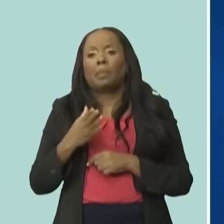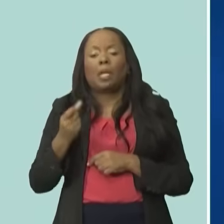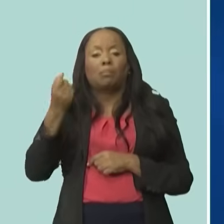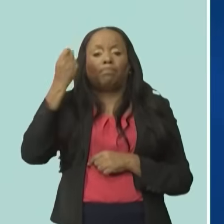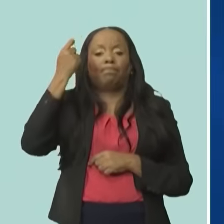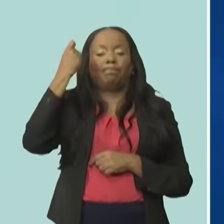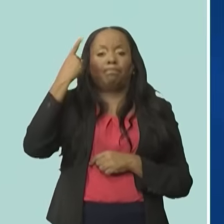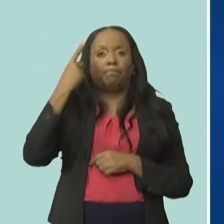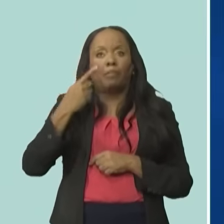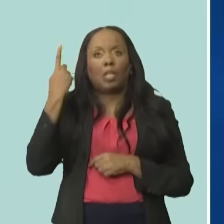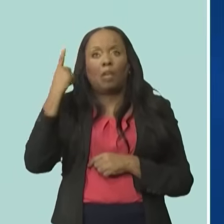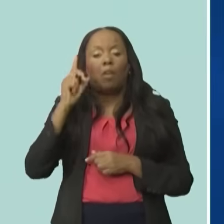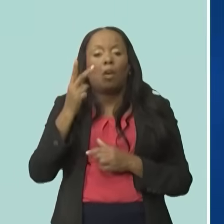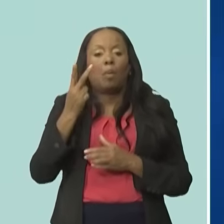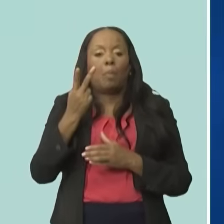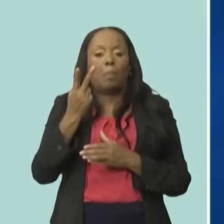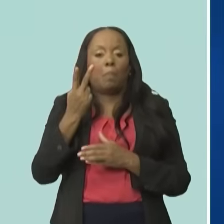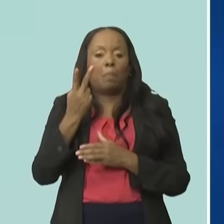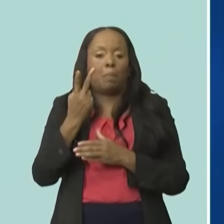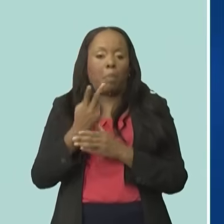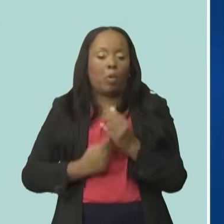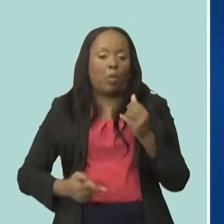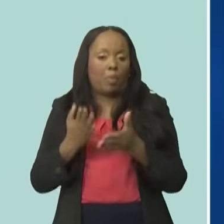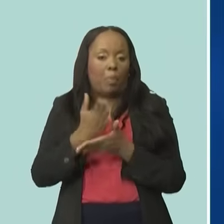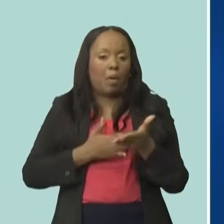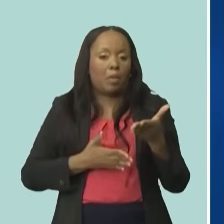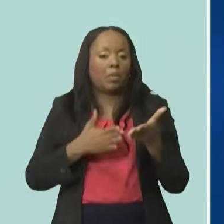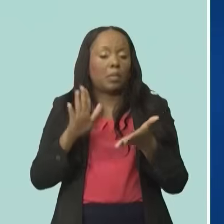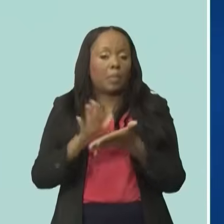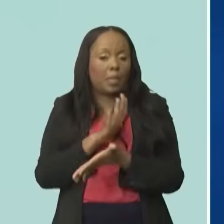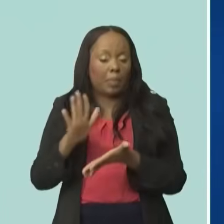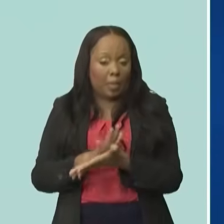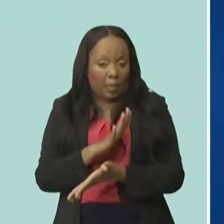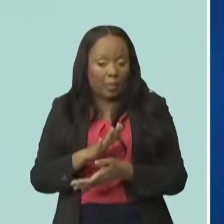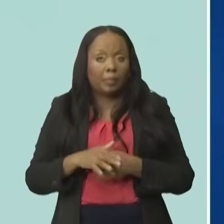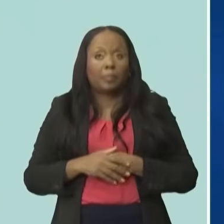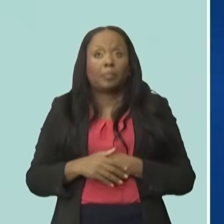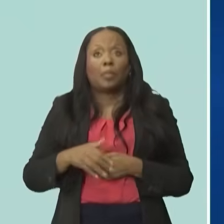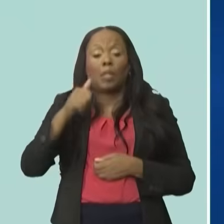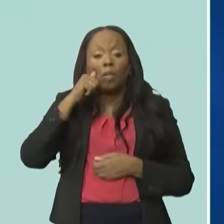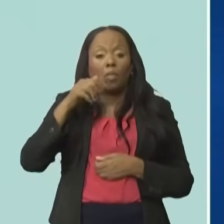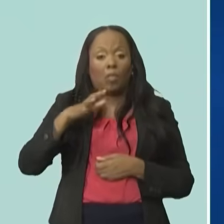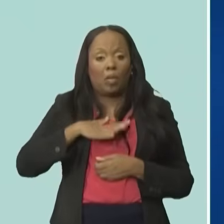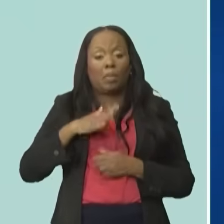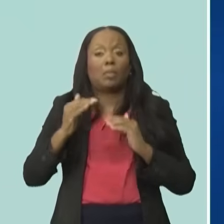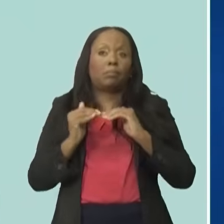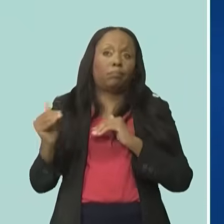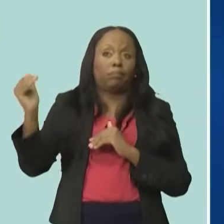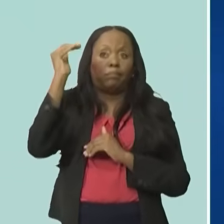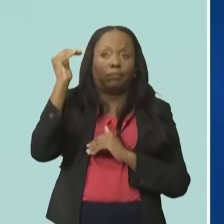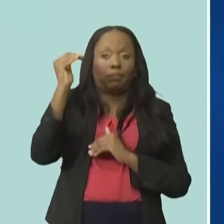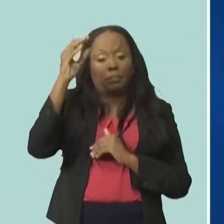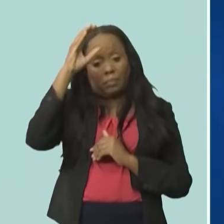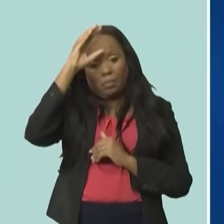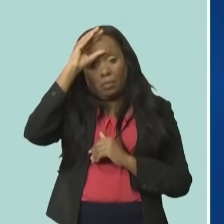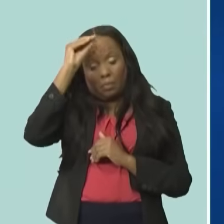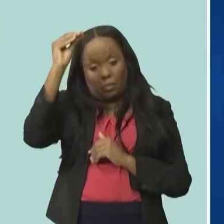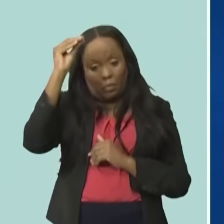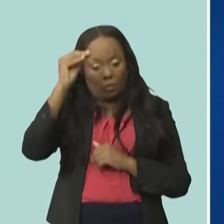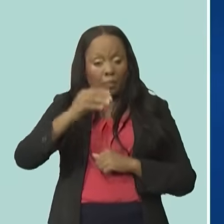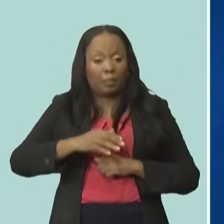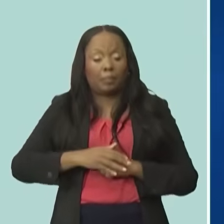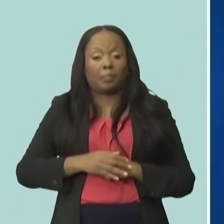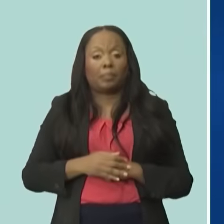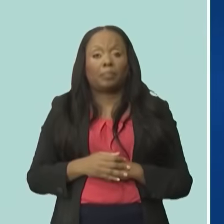on both sections of the paper. Female students again outperformed their male counterparts.